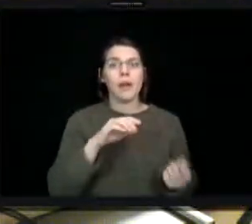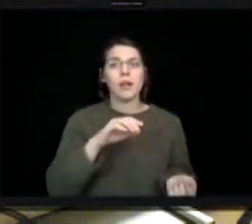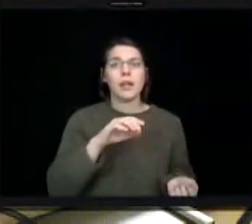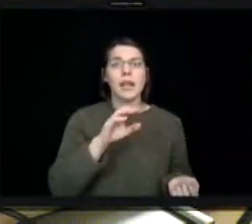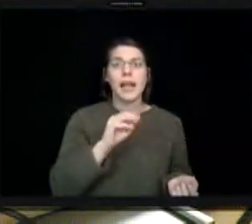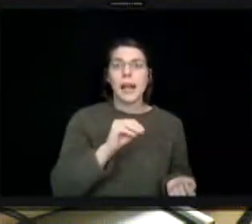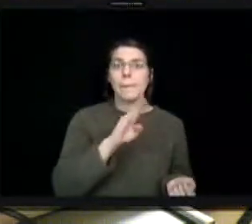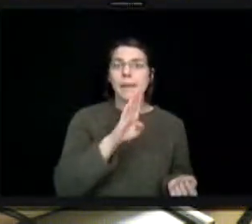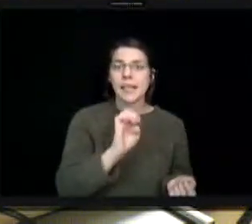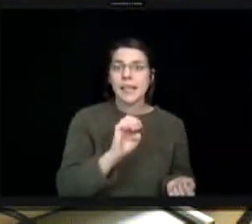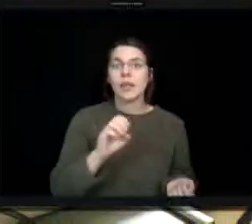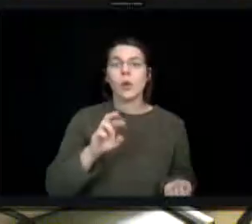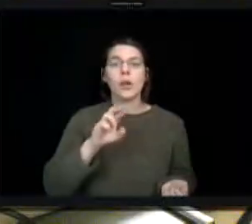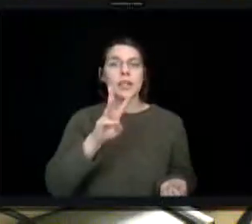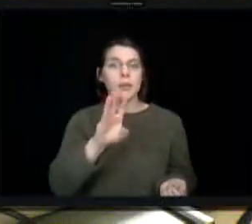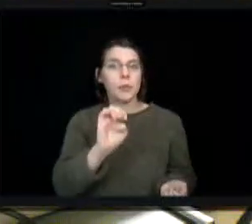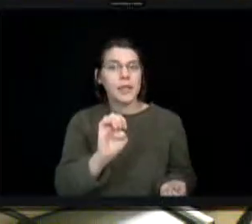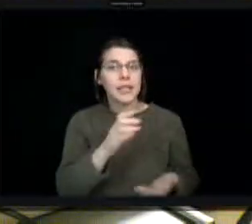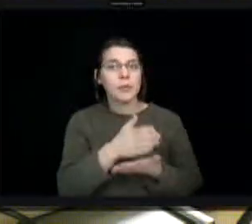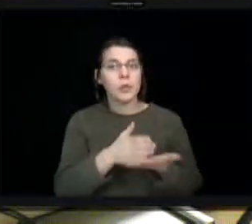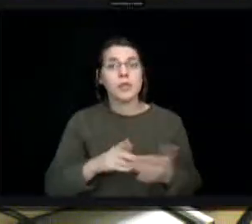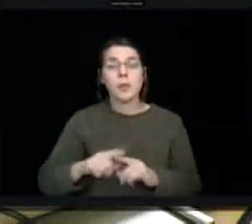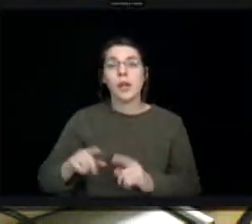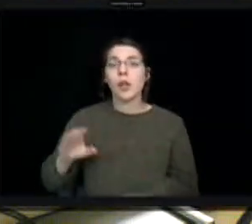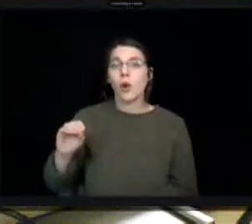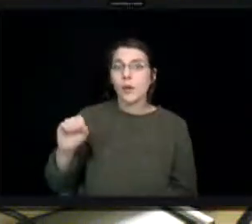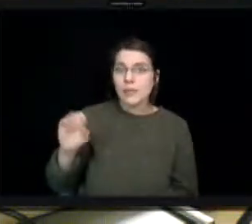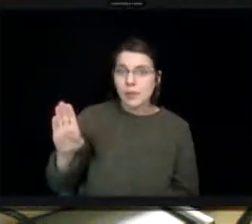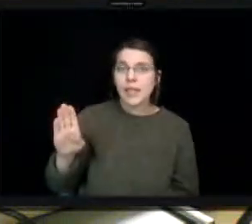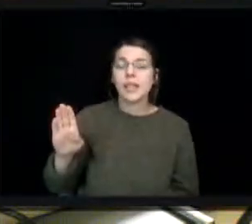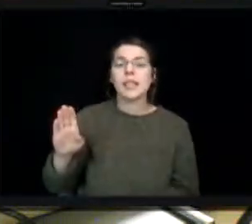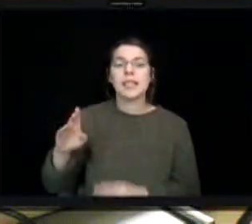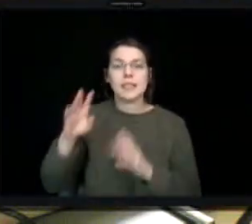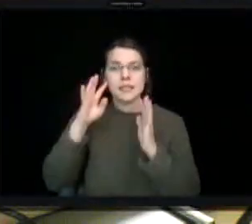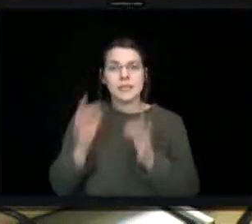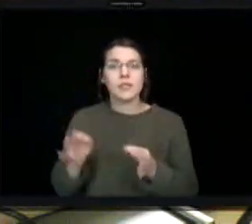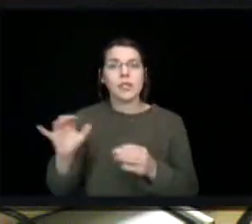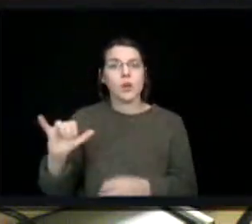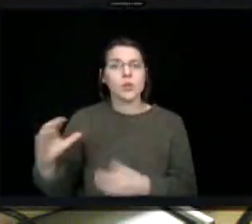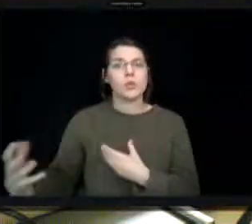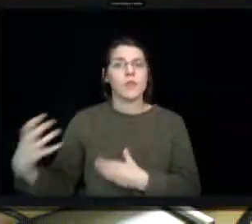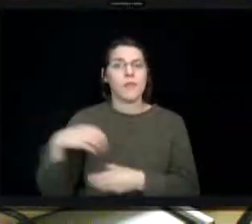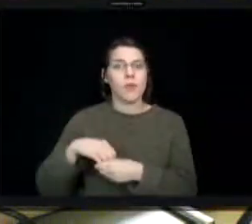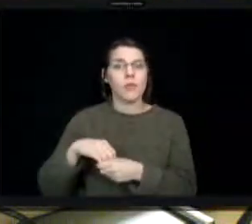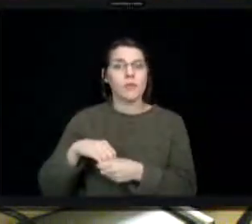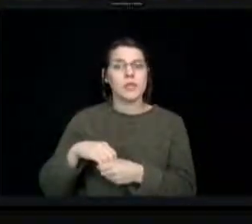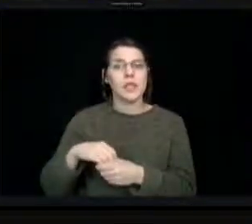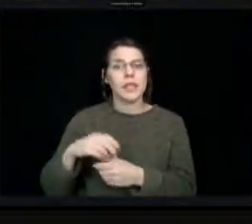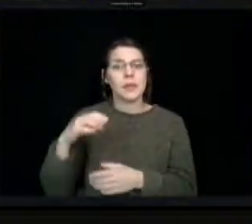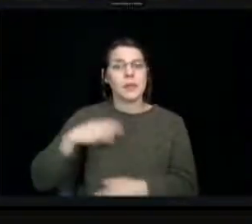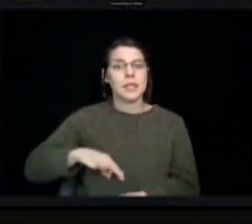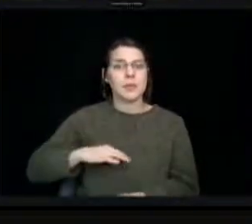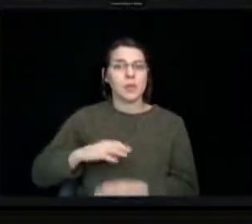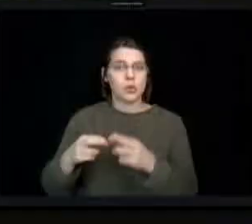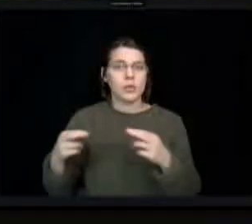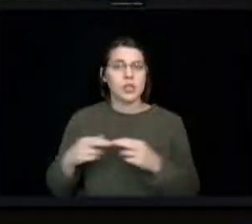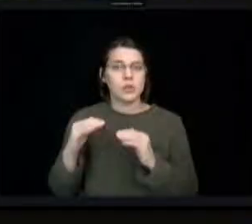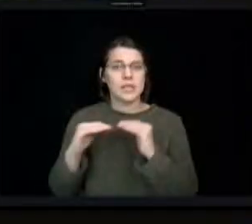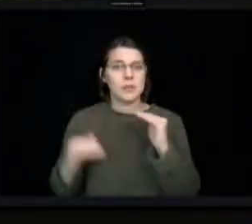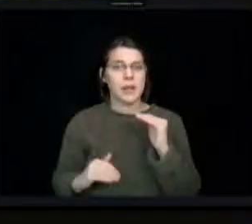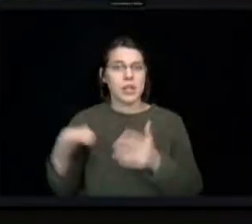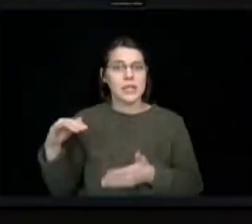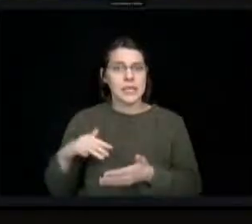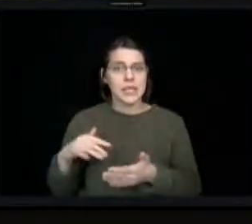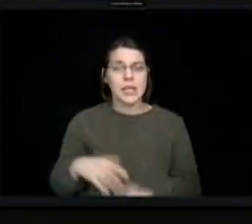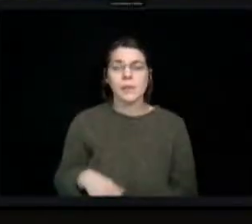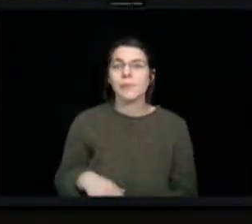components, but the VOSB is absolutely incorporated into the Pittsburgh Regional Disparity Study. Just to add to what Deputy Chief Williams